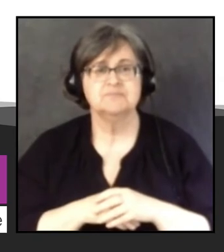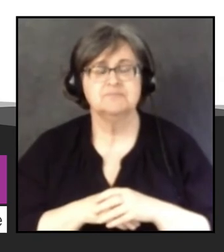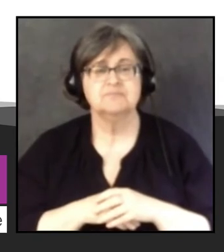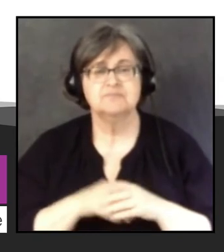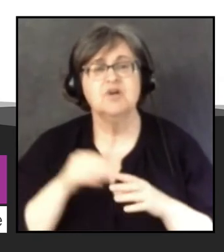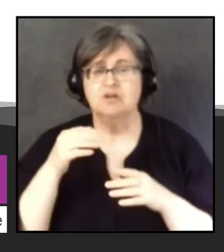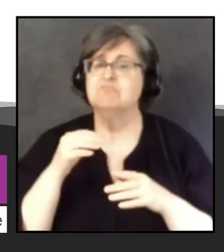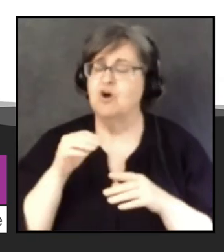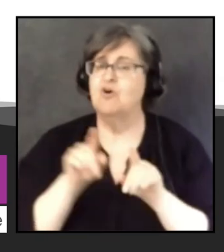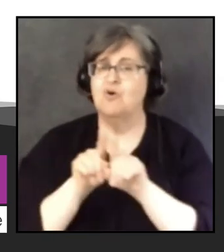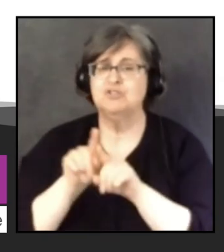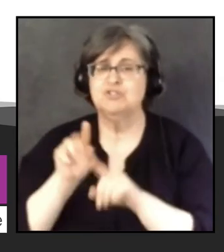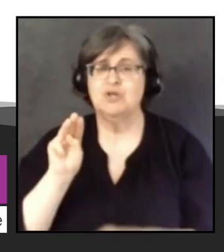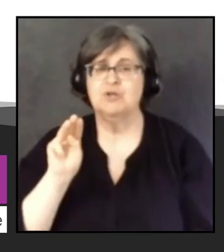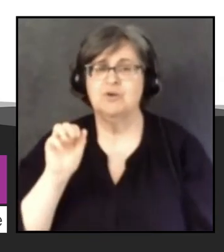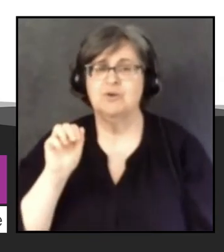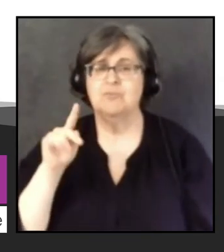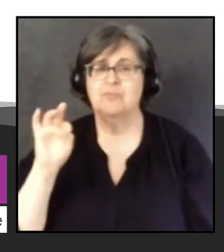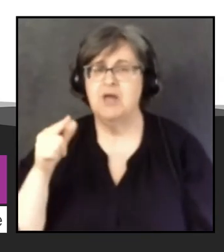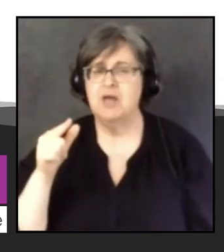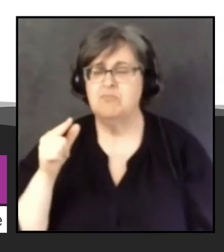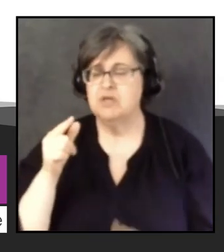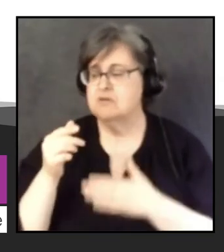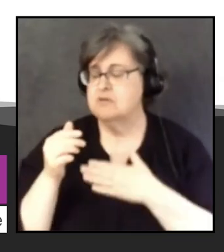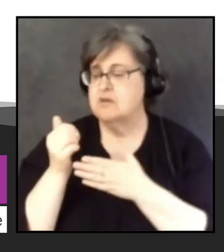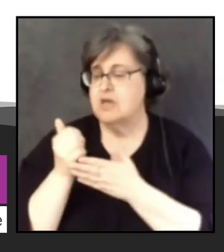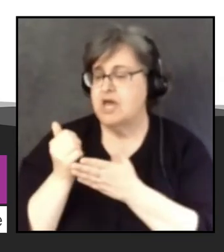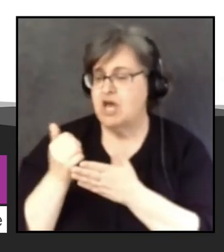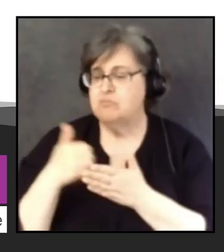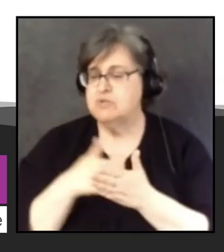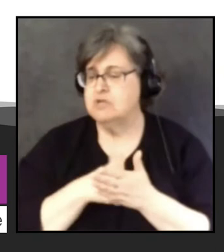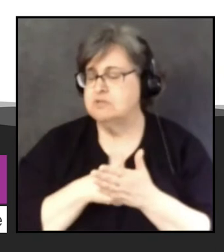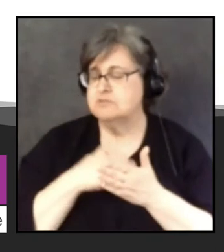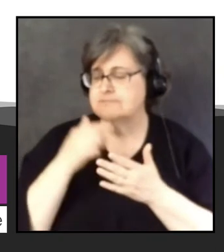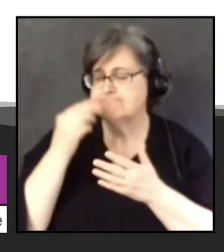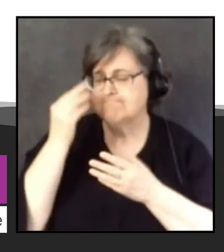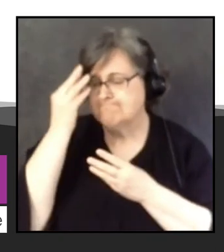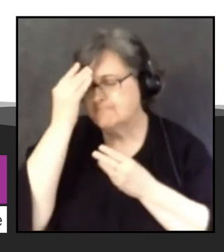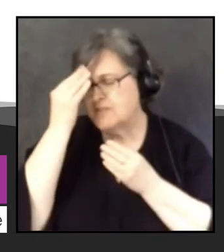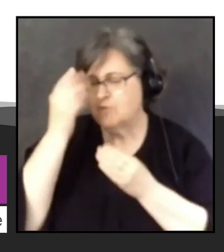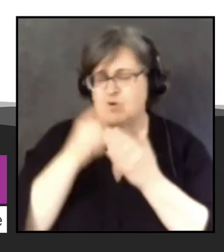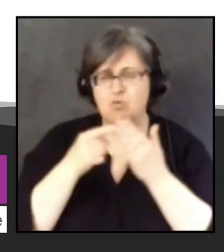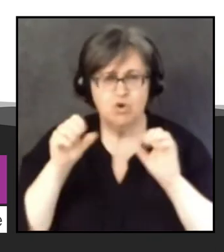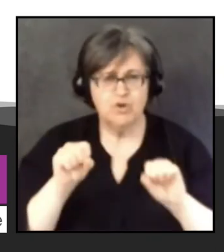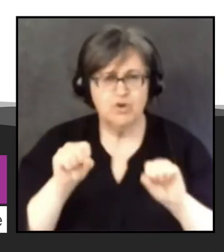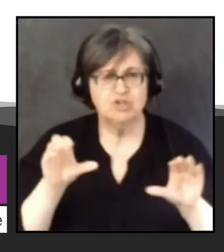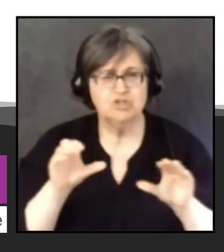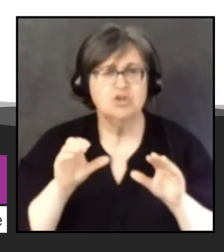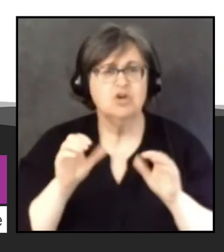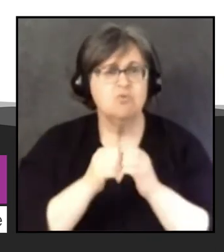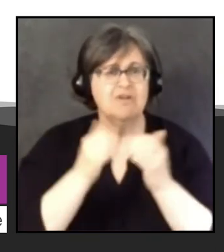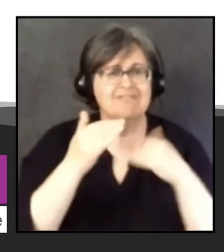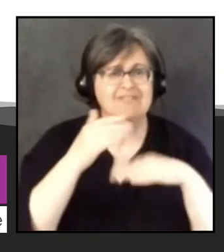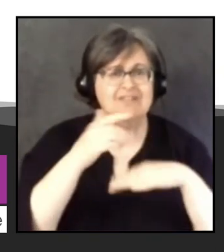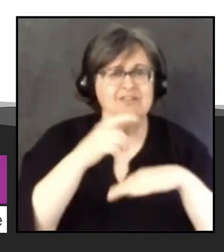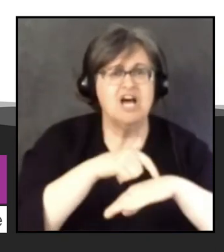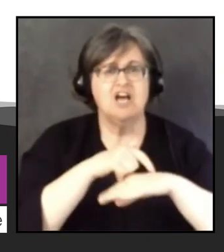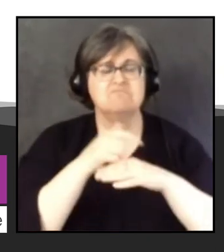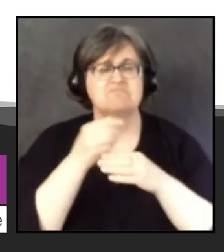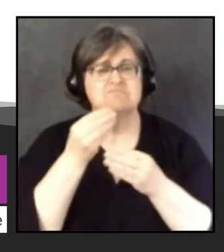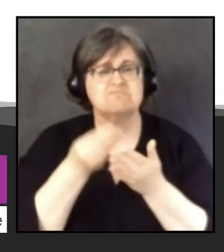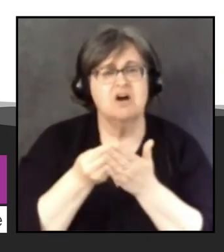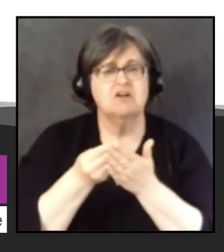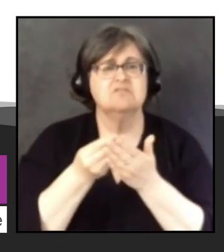really helpful. It guided us to think through what we were capable of doing with the time and resource available and how to